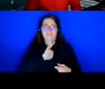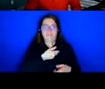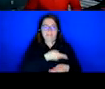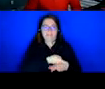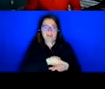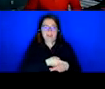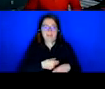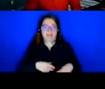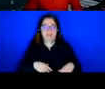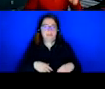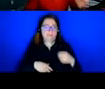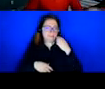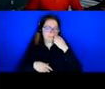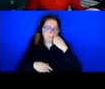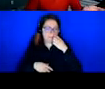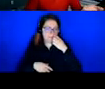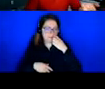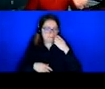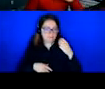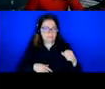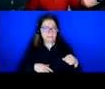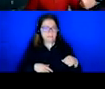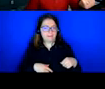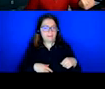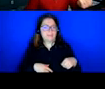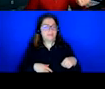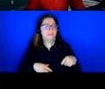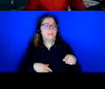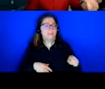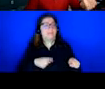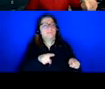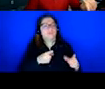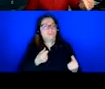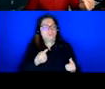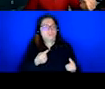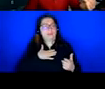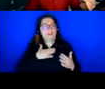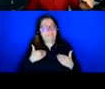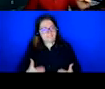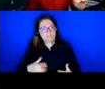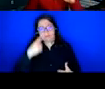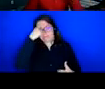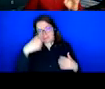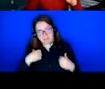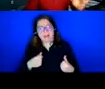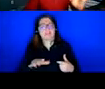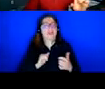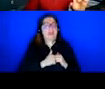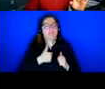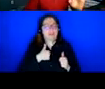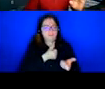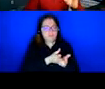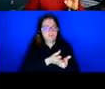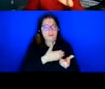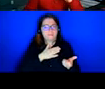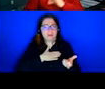social, moral, and spiritual, all these are important self-care. So what am I doing to kind of support that self-care? And what am I